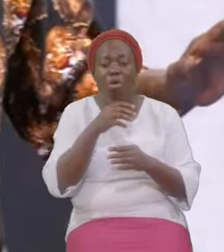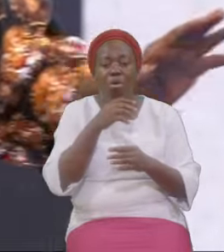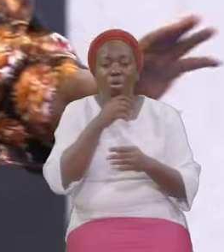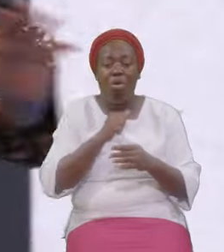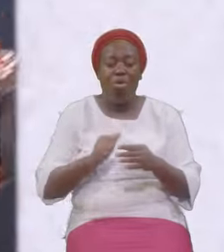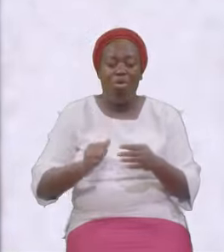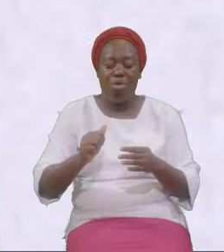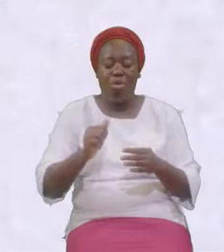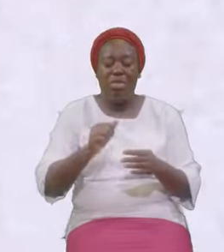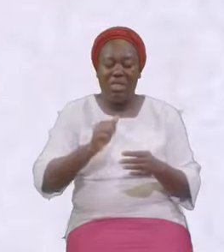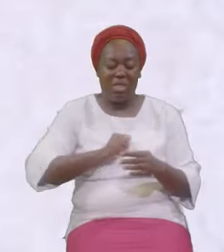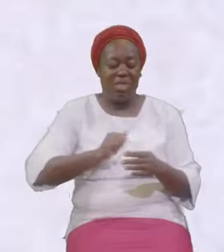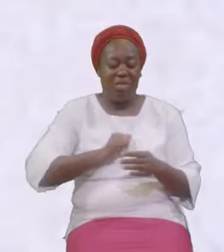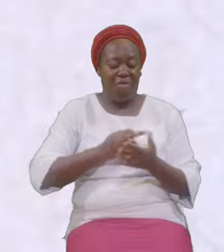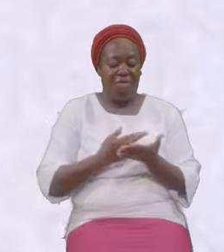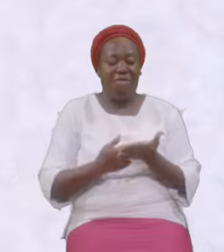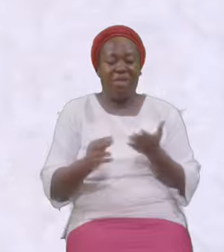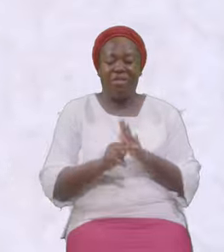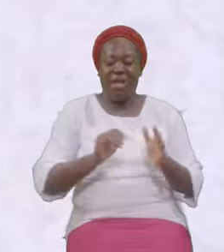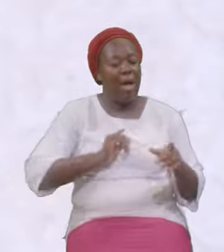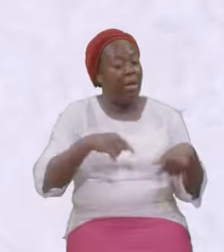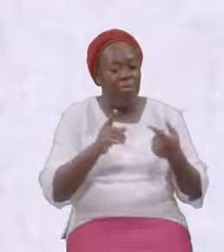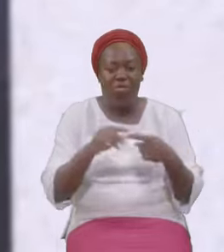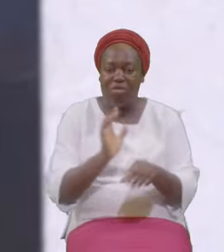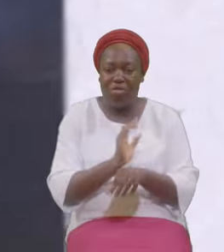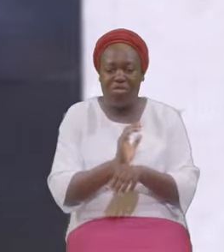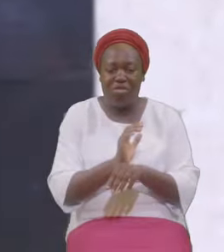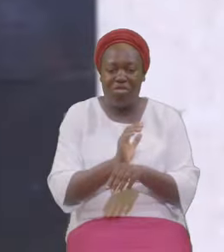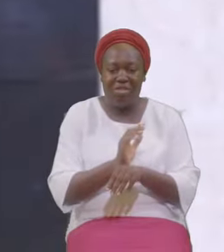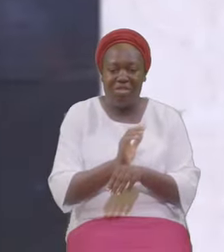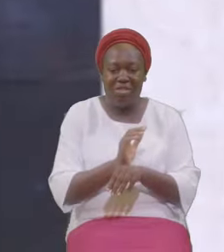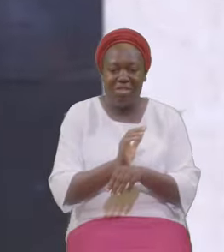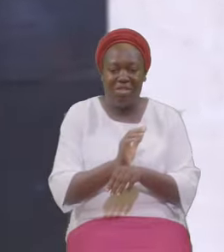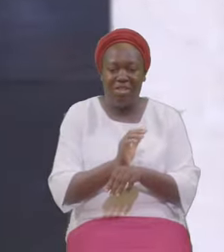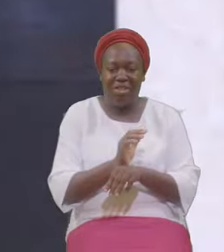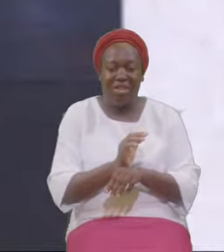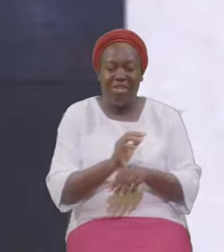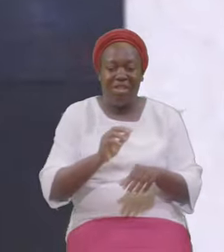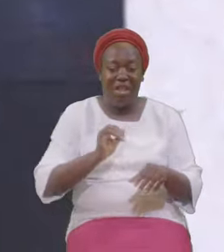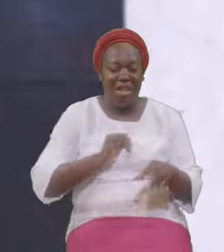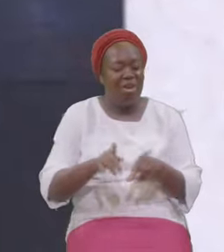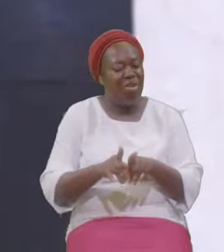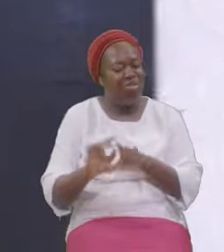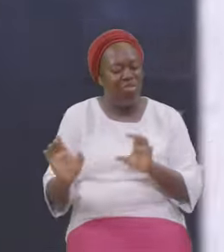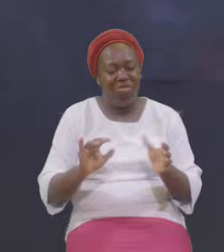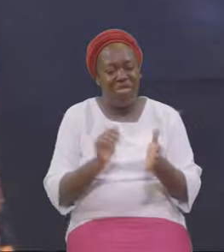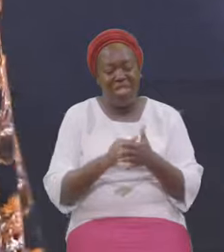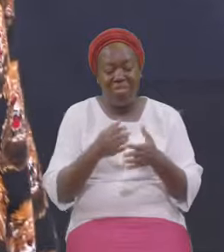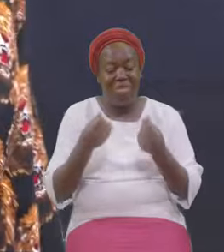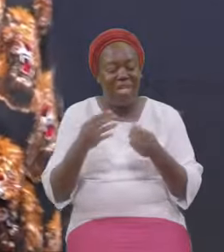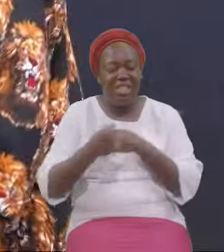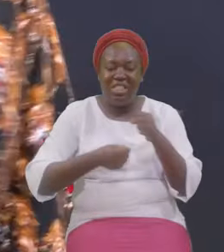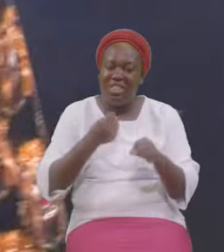self-righteousness. I go to church. I did too many years before I became born again. Everybody goes to church